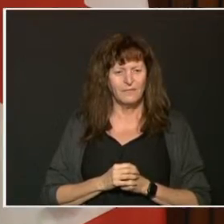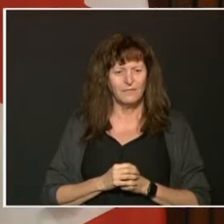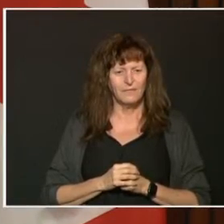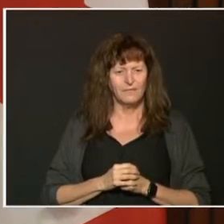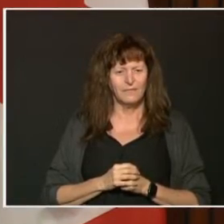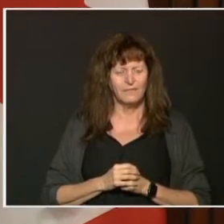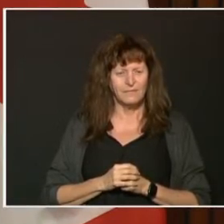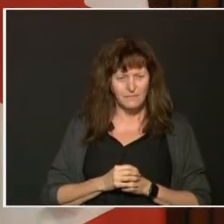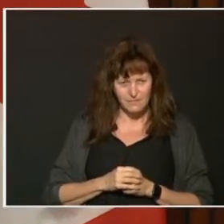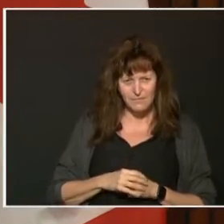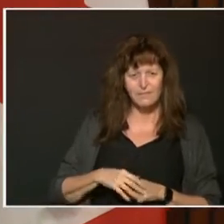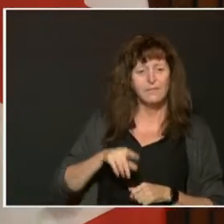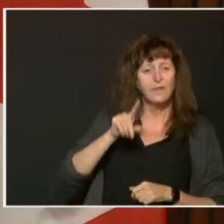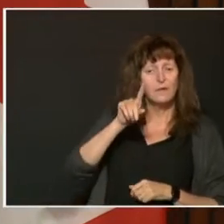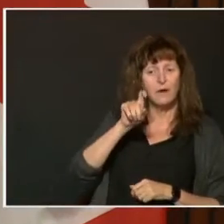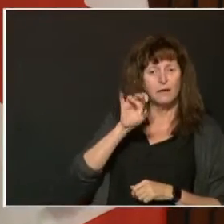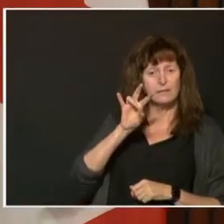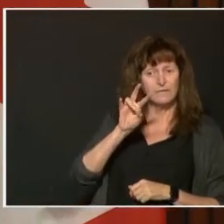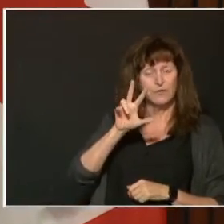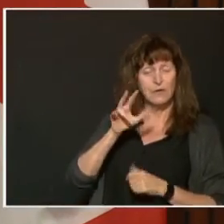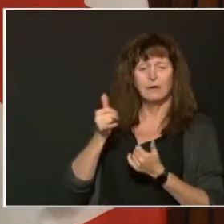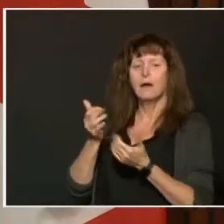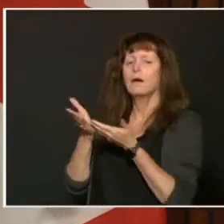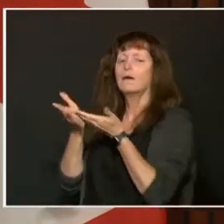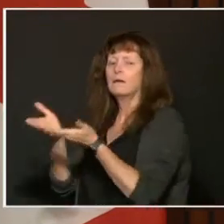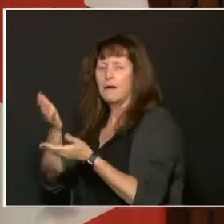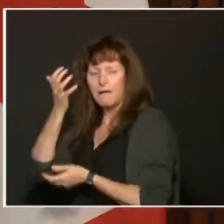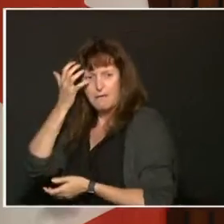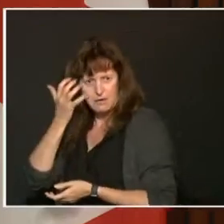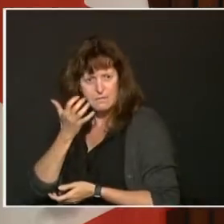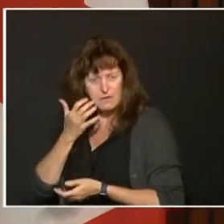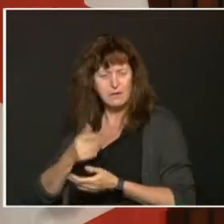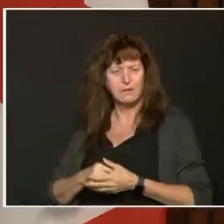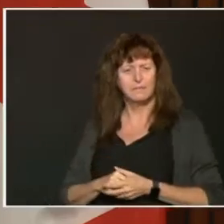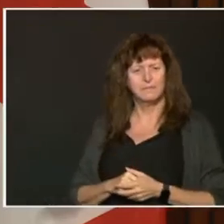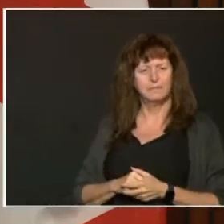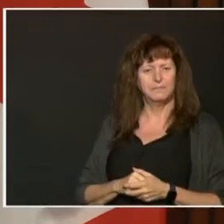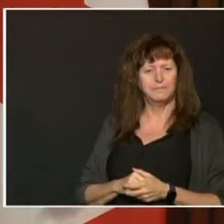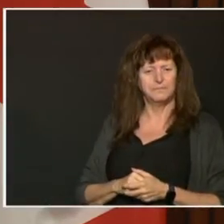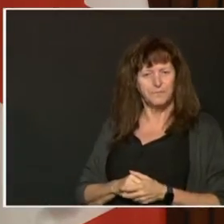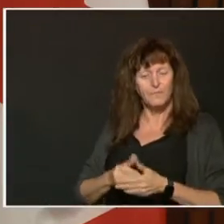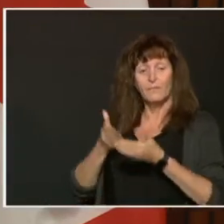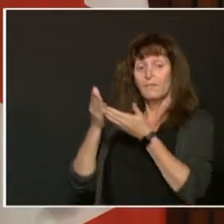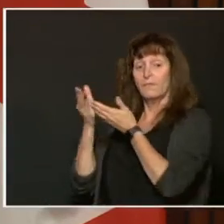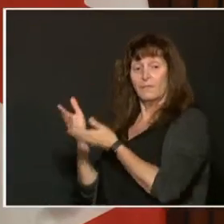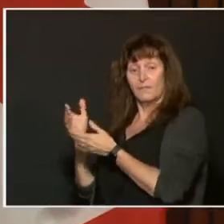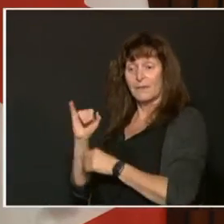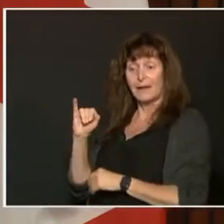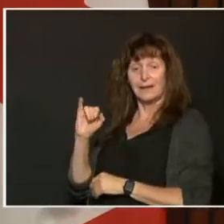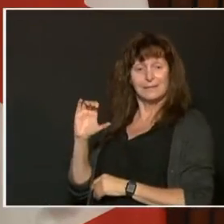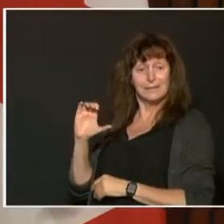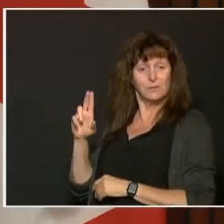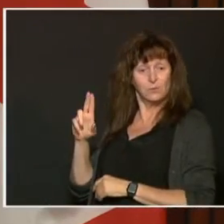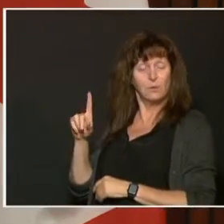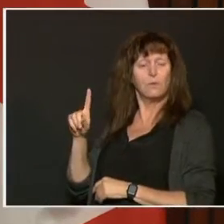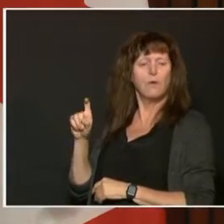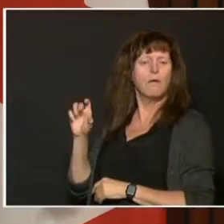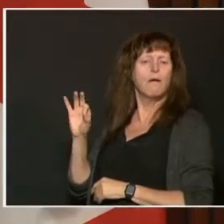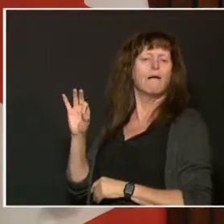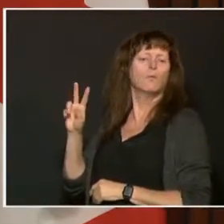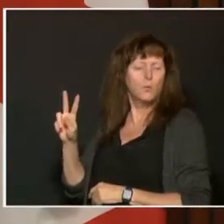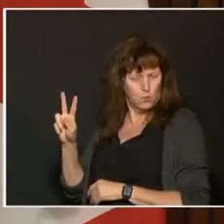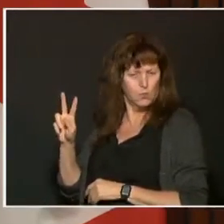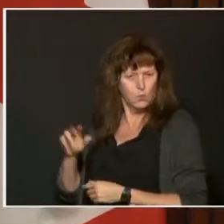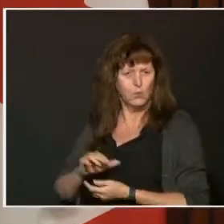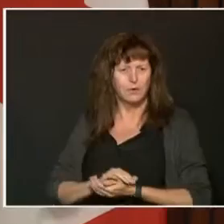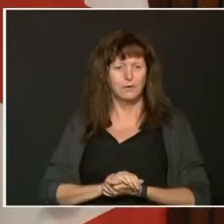in hospital with COVID-19 and 192 in the intensive care unit. Of